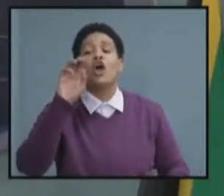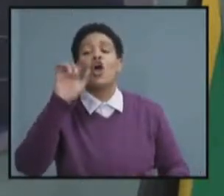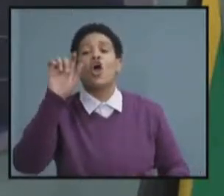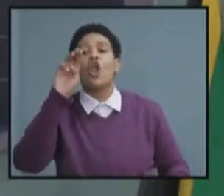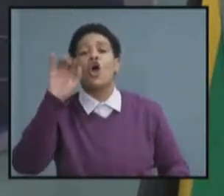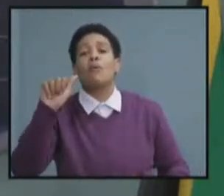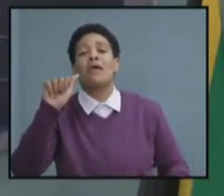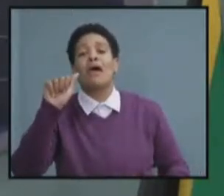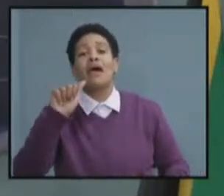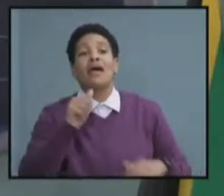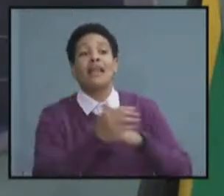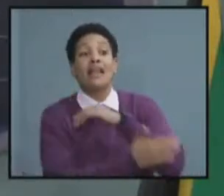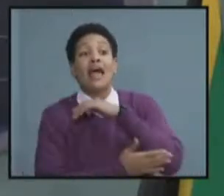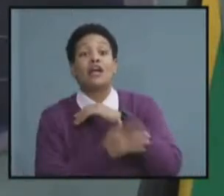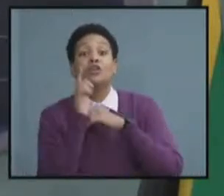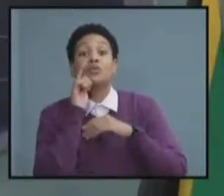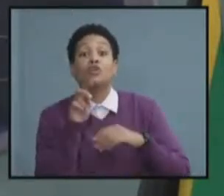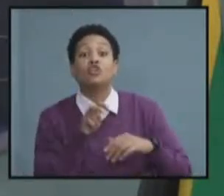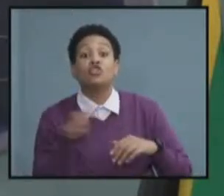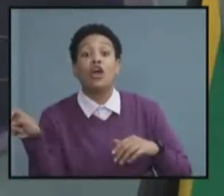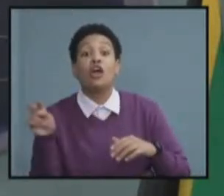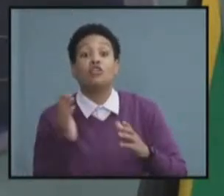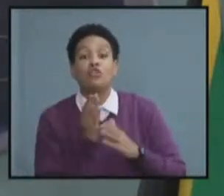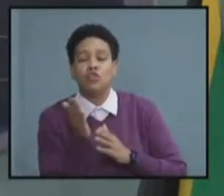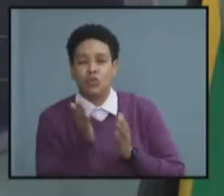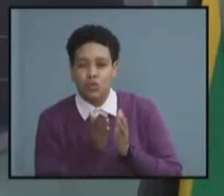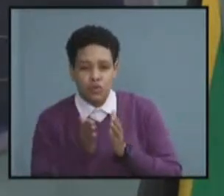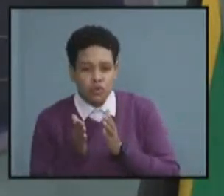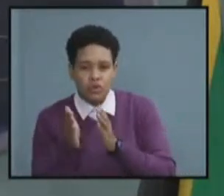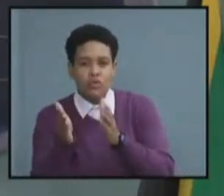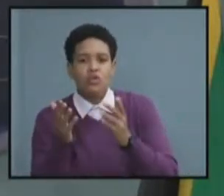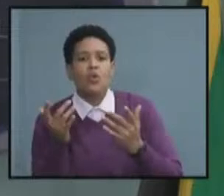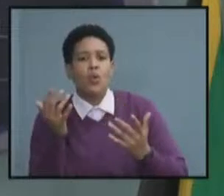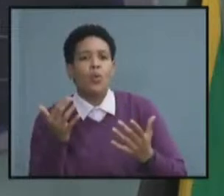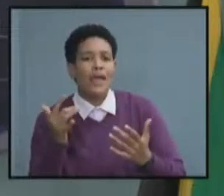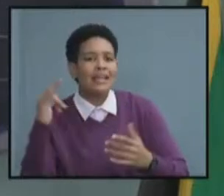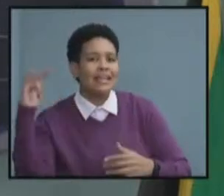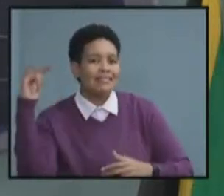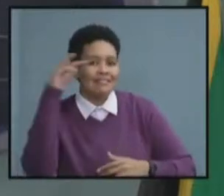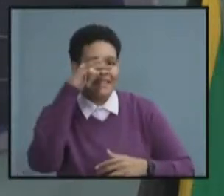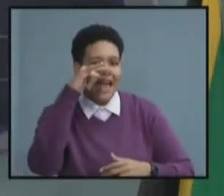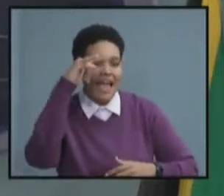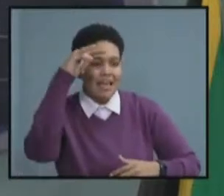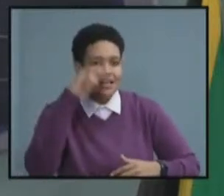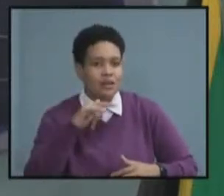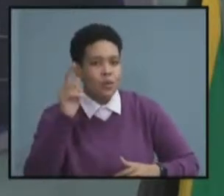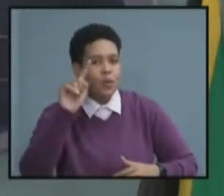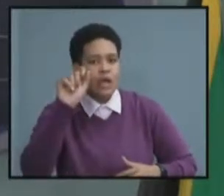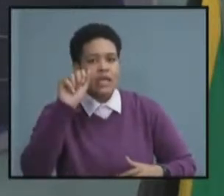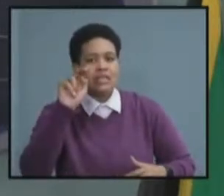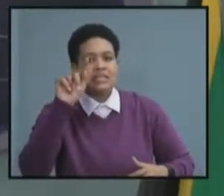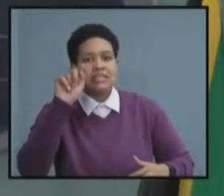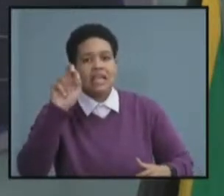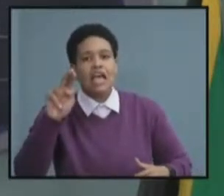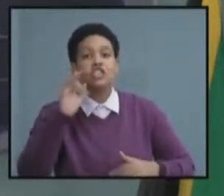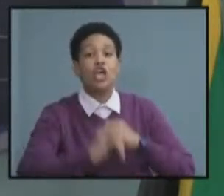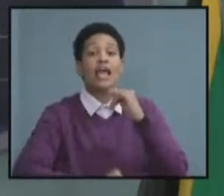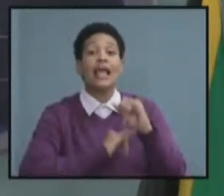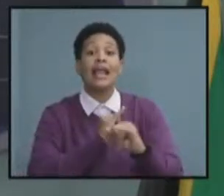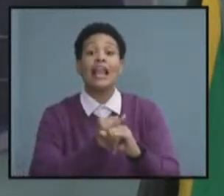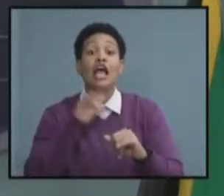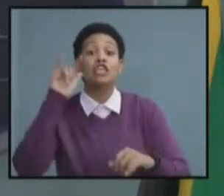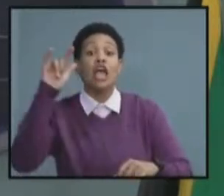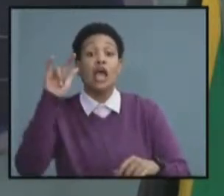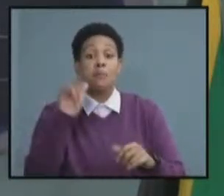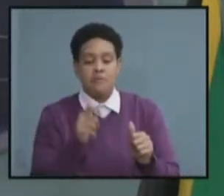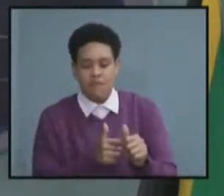be transported via a secured corridor to a waiting charter flight at the Sangster International Airport to be flown